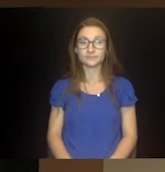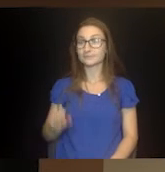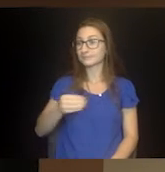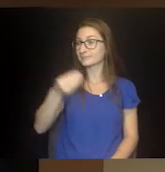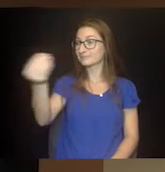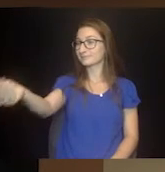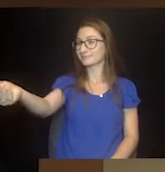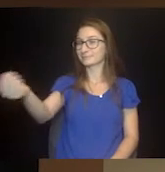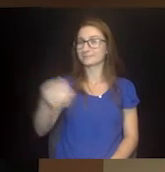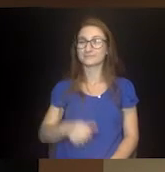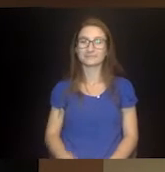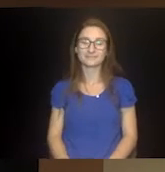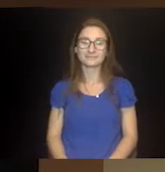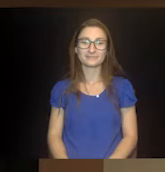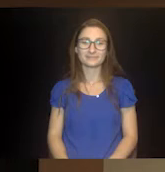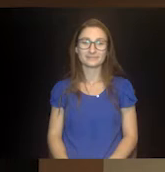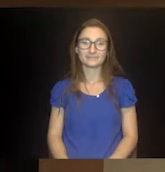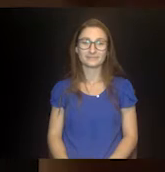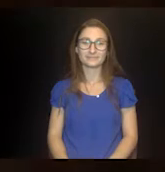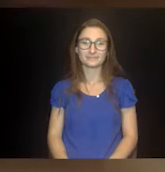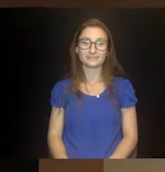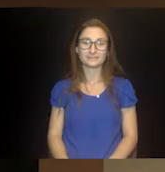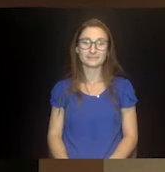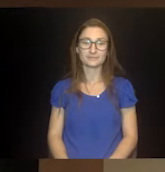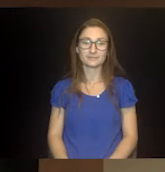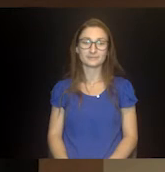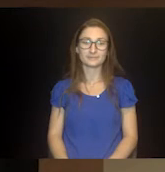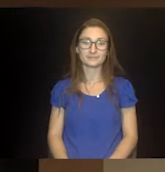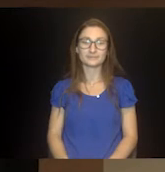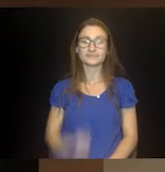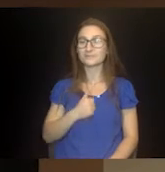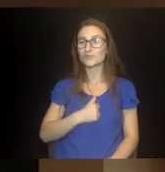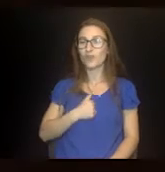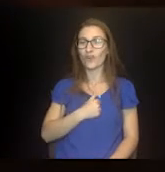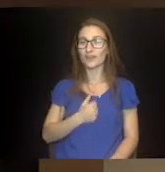Yeah. Here you go, buddy.